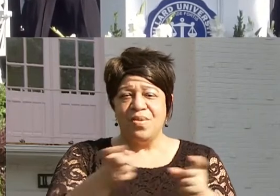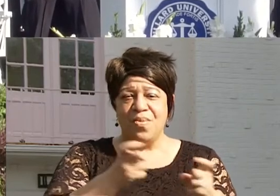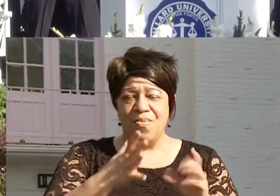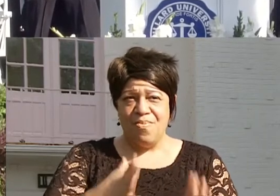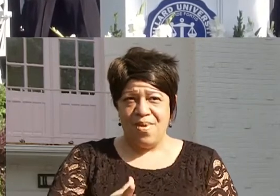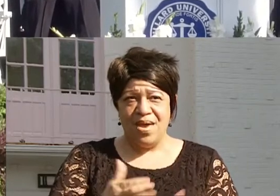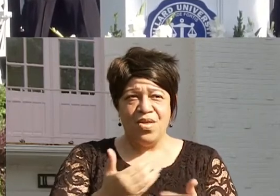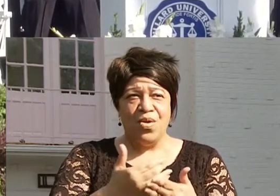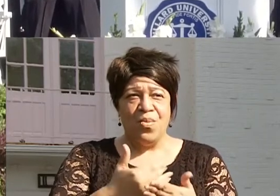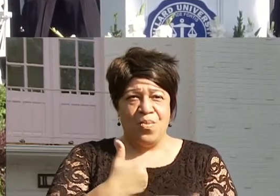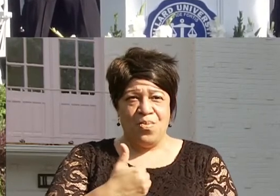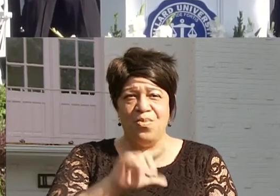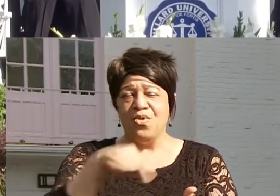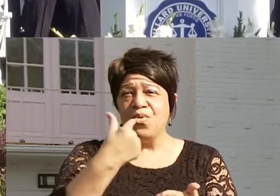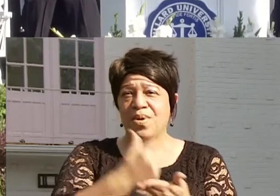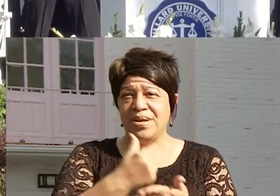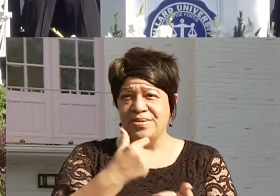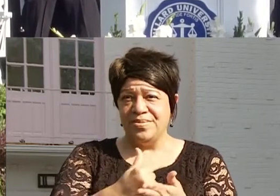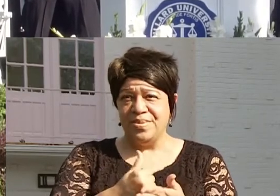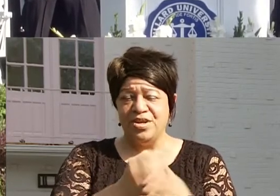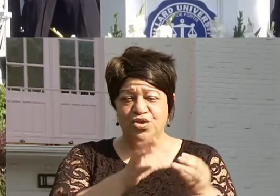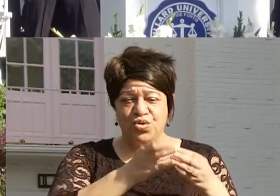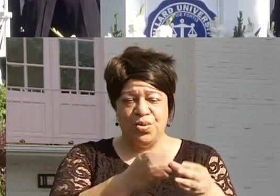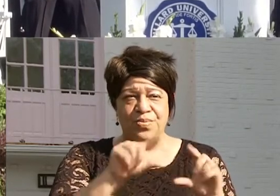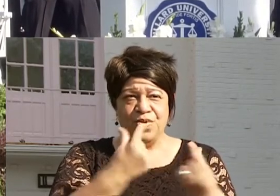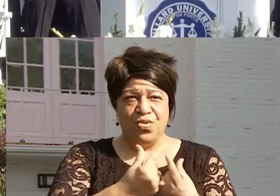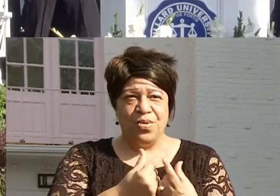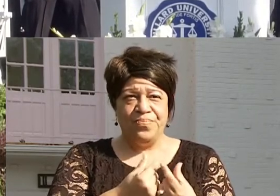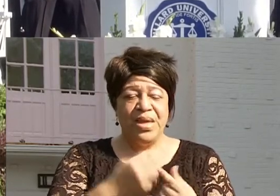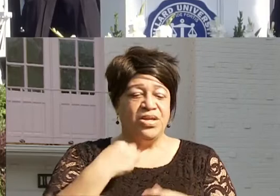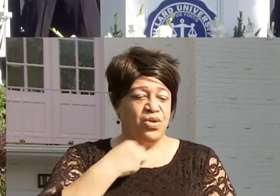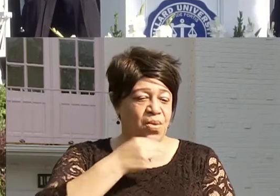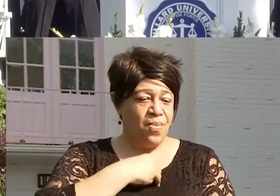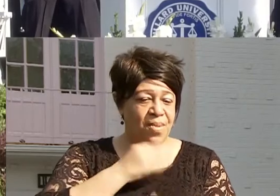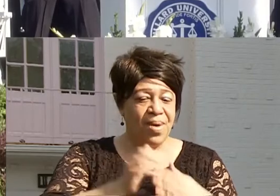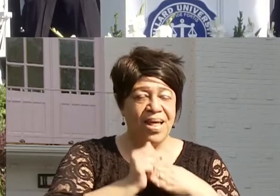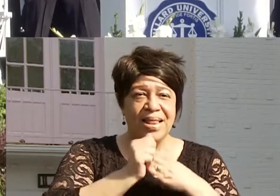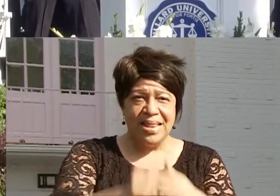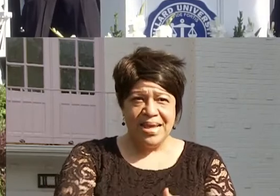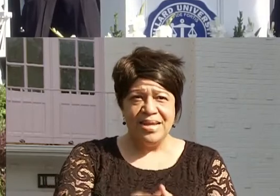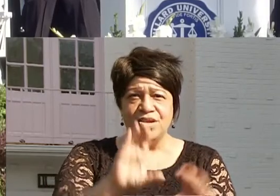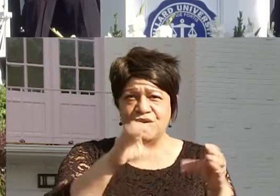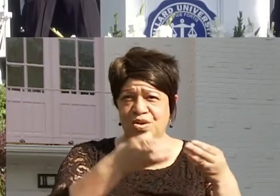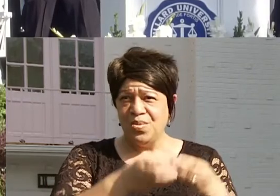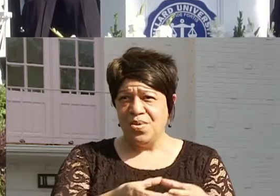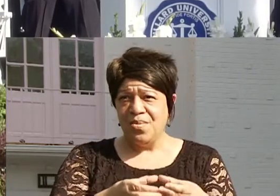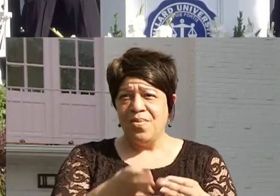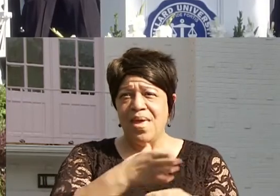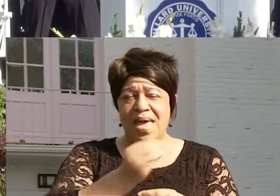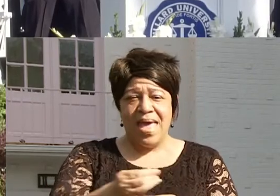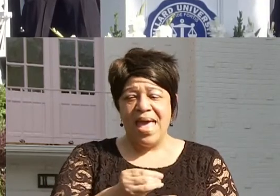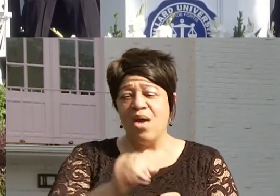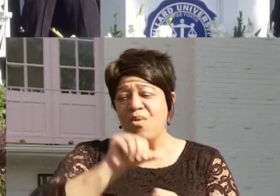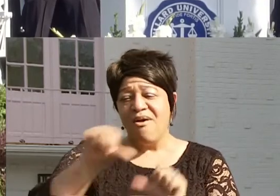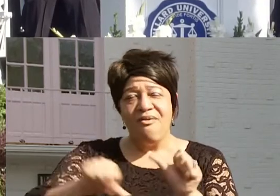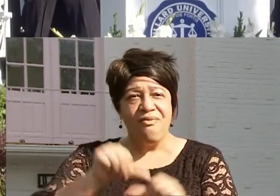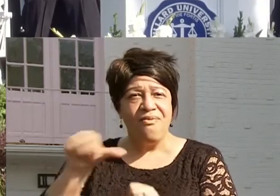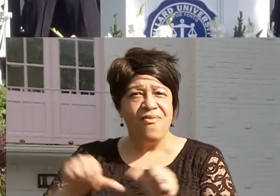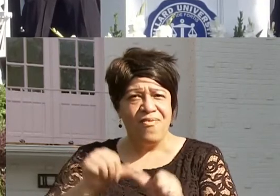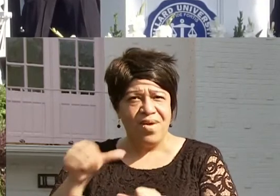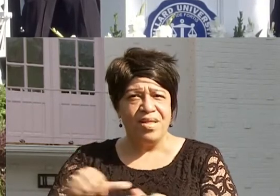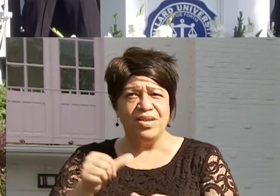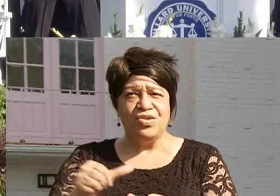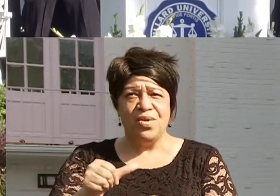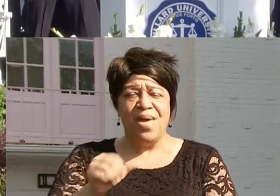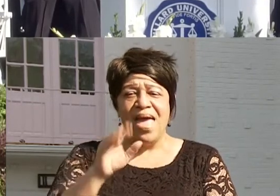Council. Victoria is a member of the Leadership Alliance and was a Mellon Research Fellow at Johns Hopkins